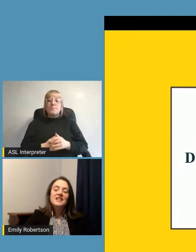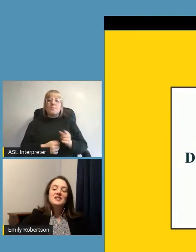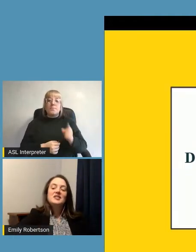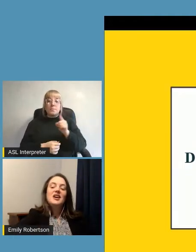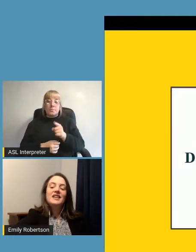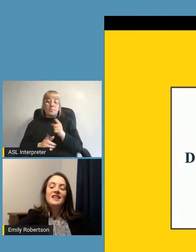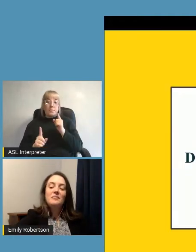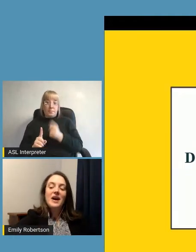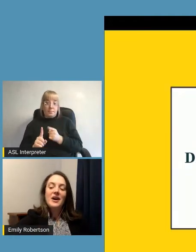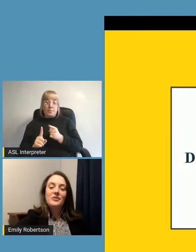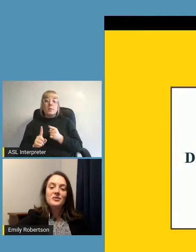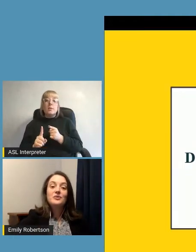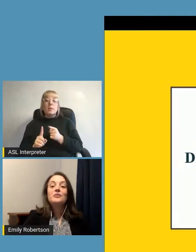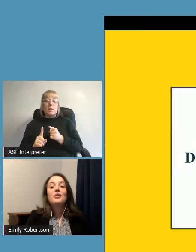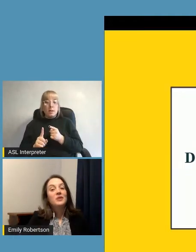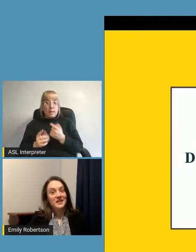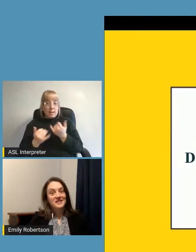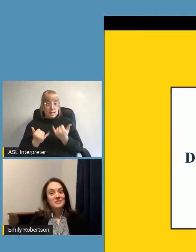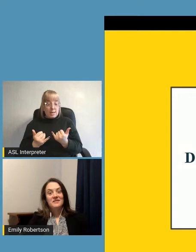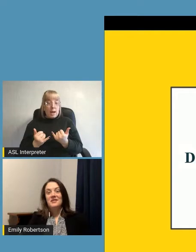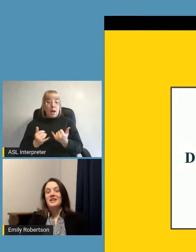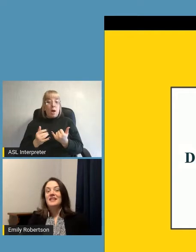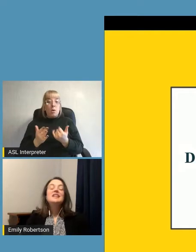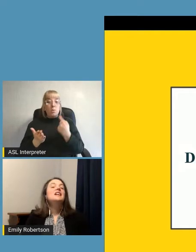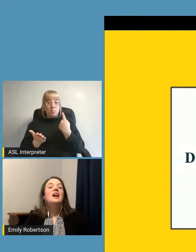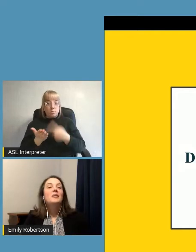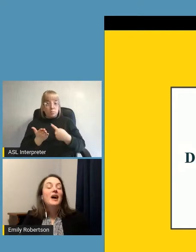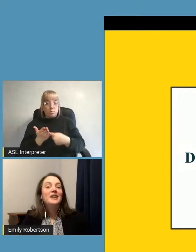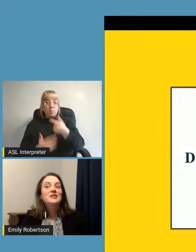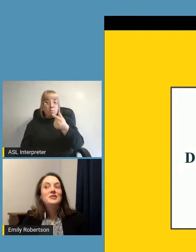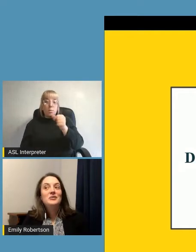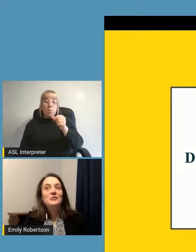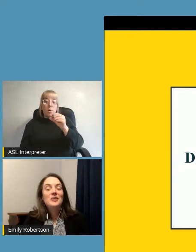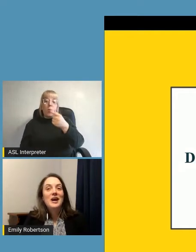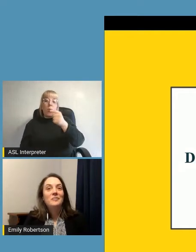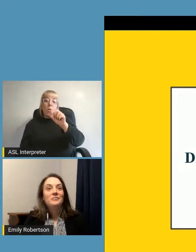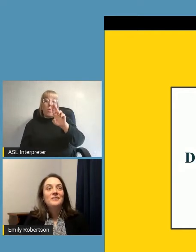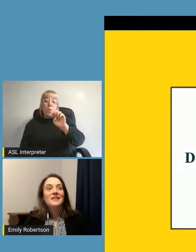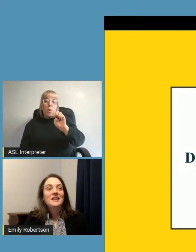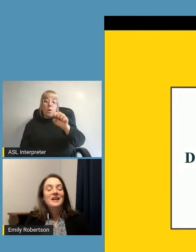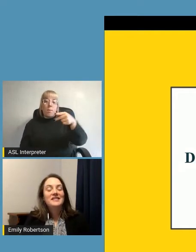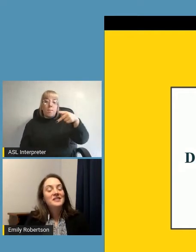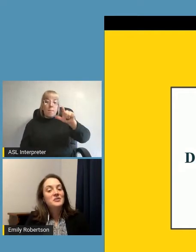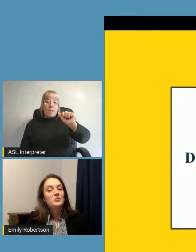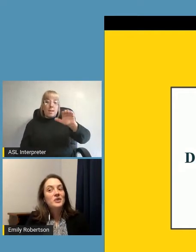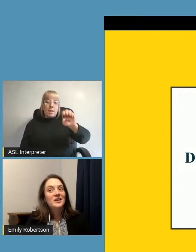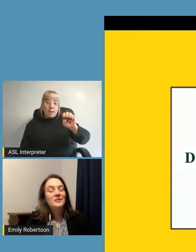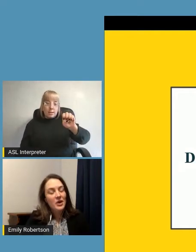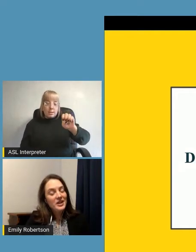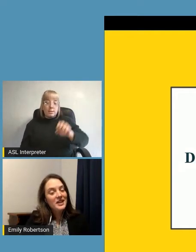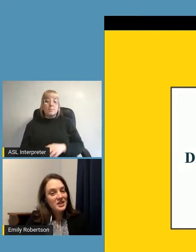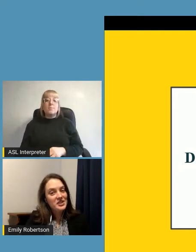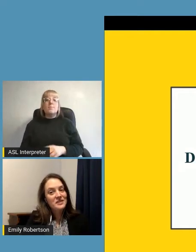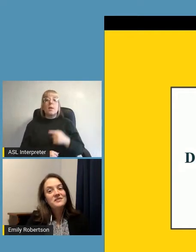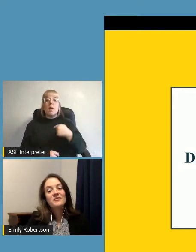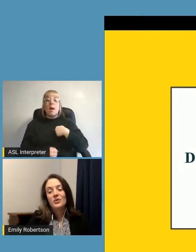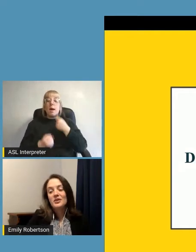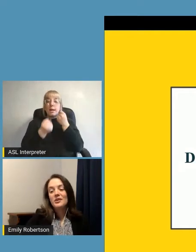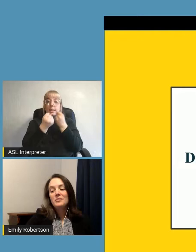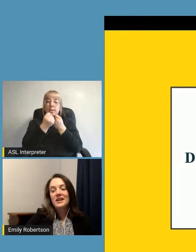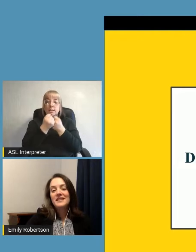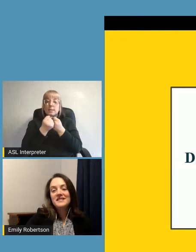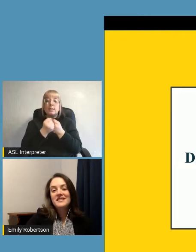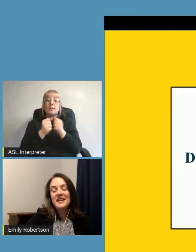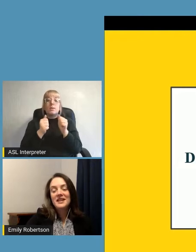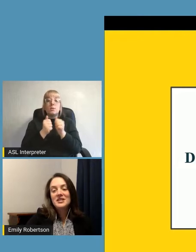So let's get into talking about GORE Place specifically. I do assist with marketing initiatives